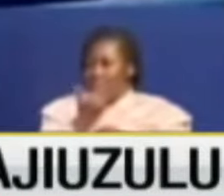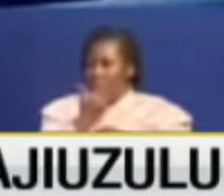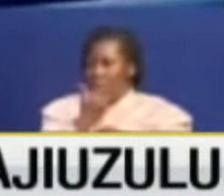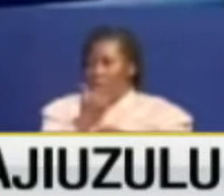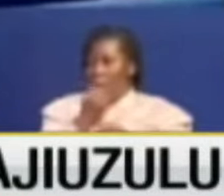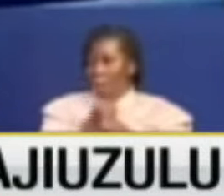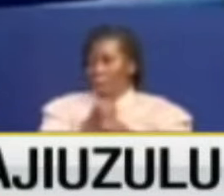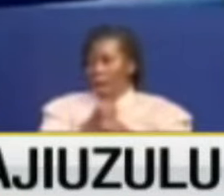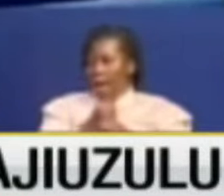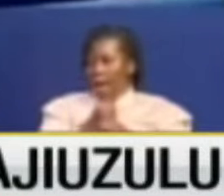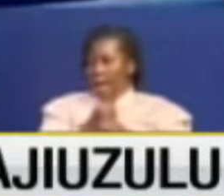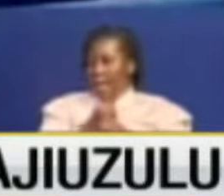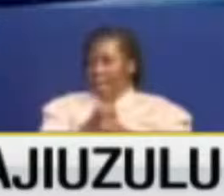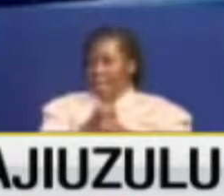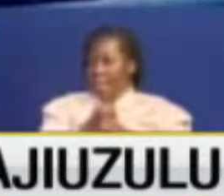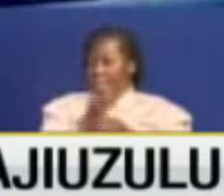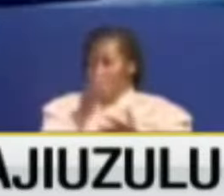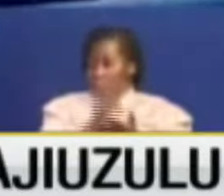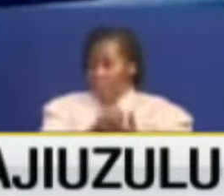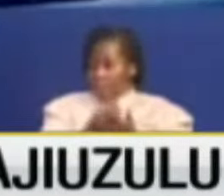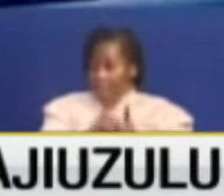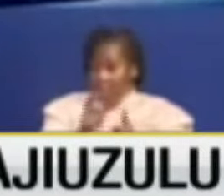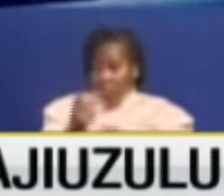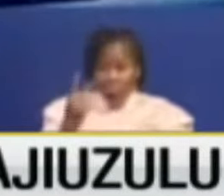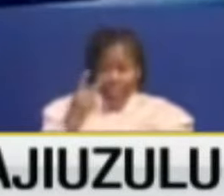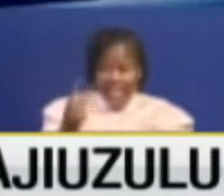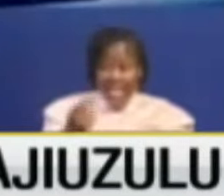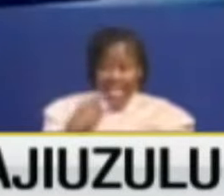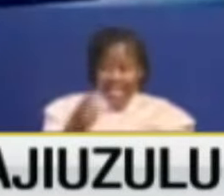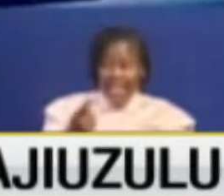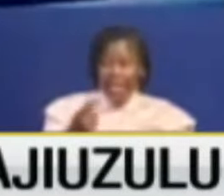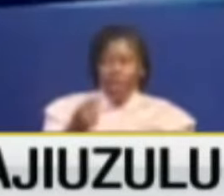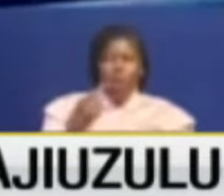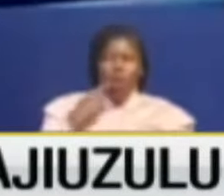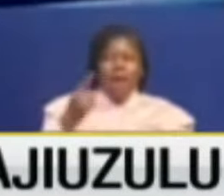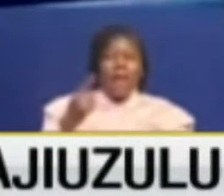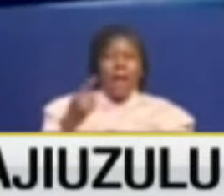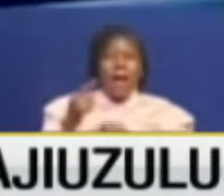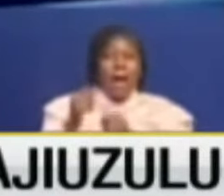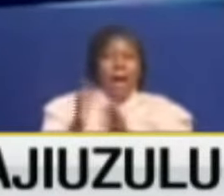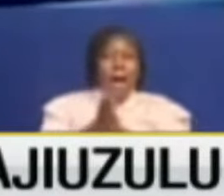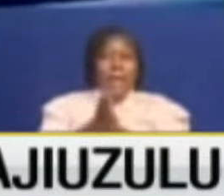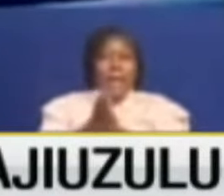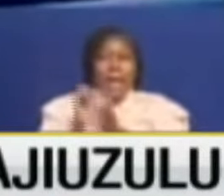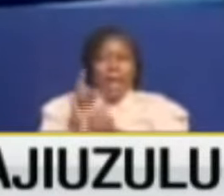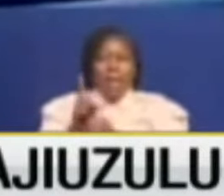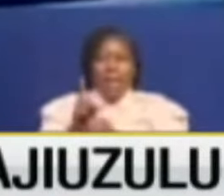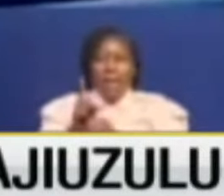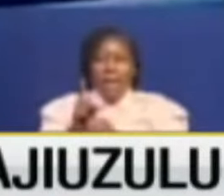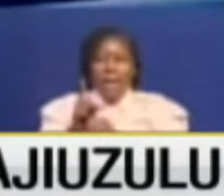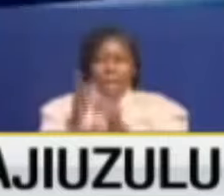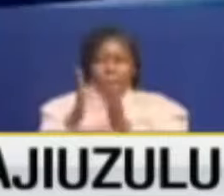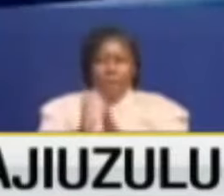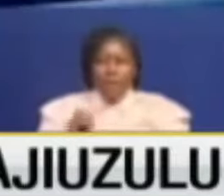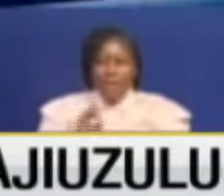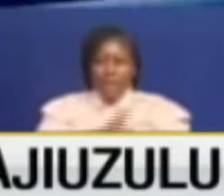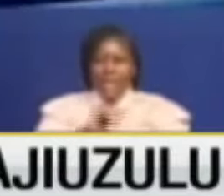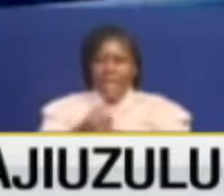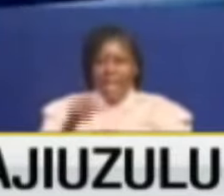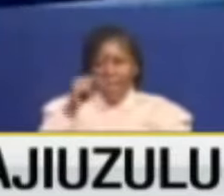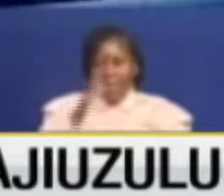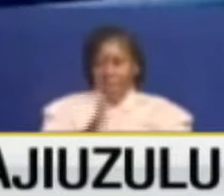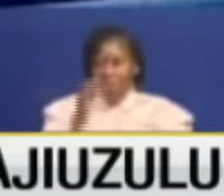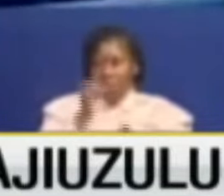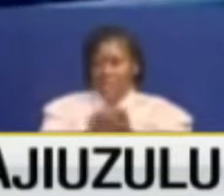the governor's office, but you see they say there are 111 personal staff in the governor's